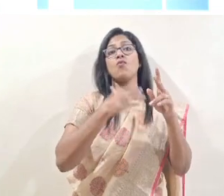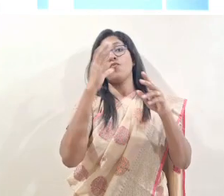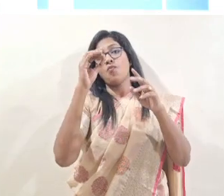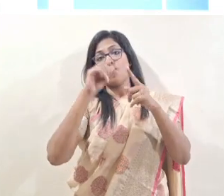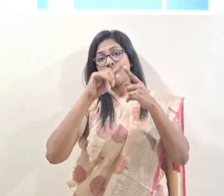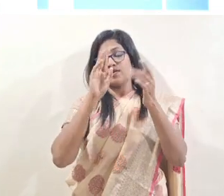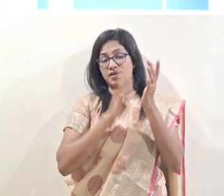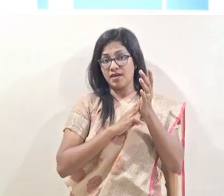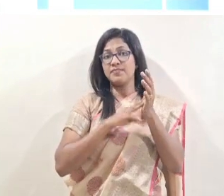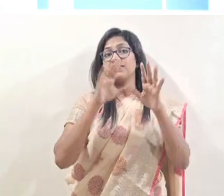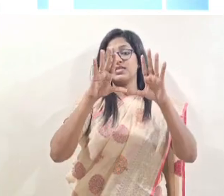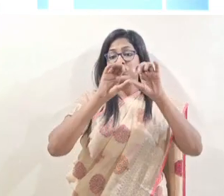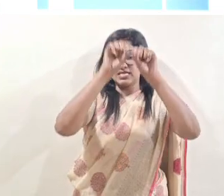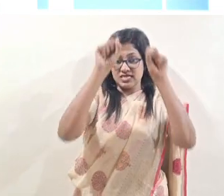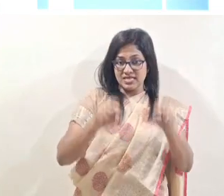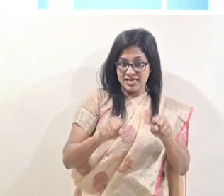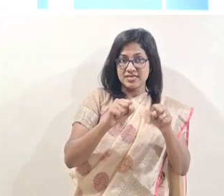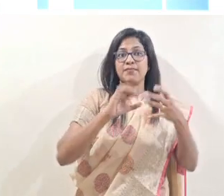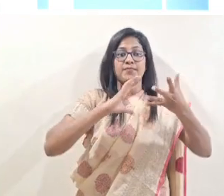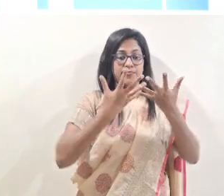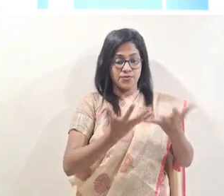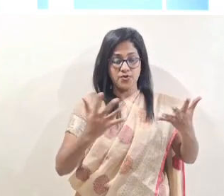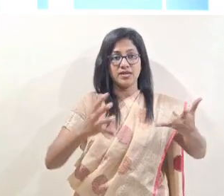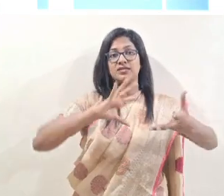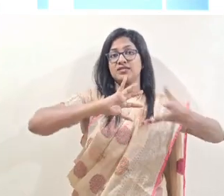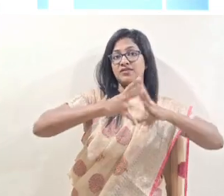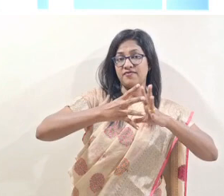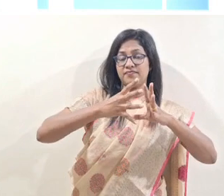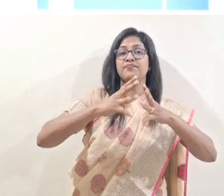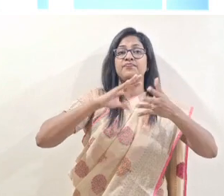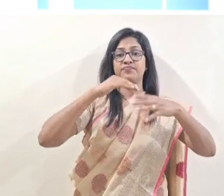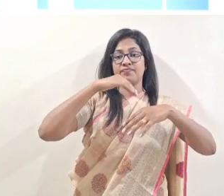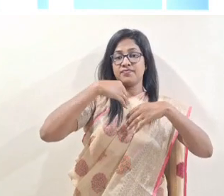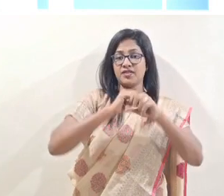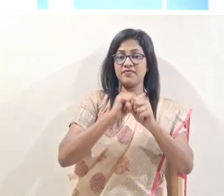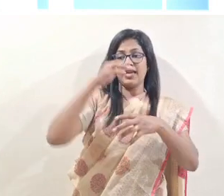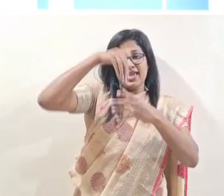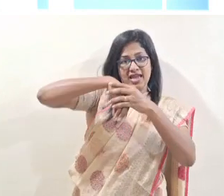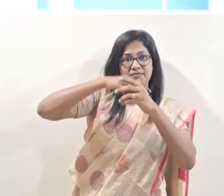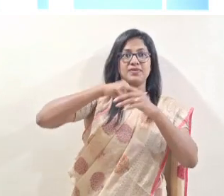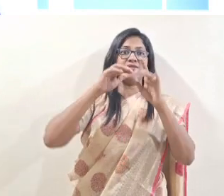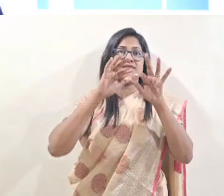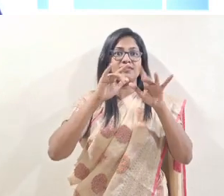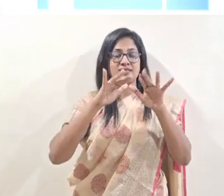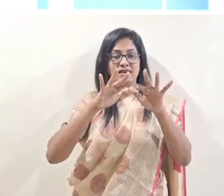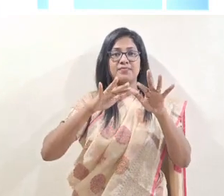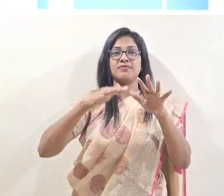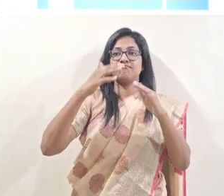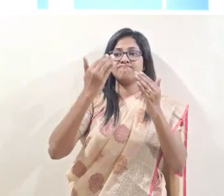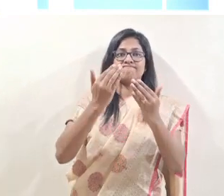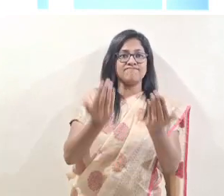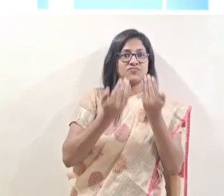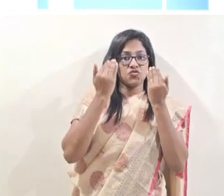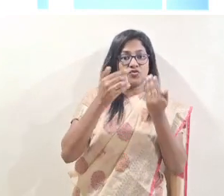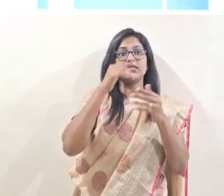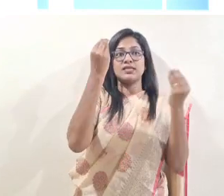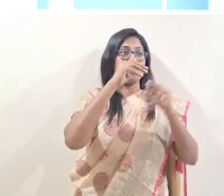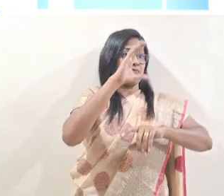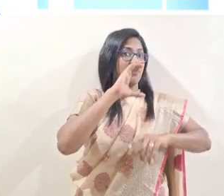have started system and product development with inbuilt cybersecurity features. Some of the vendors are already providing